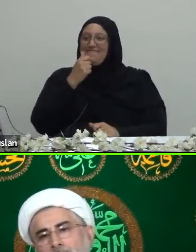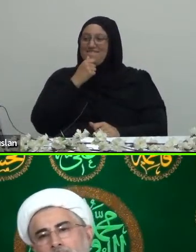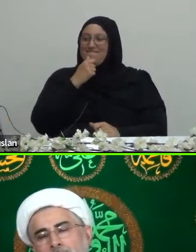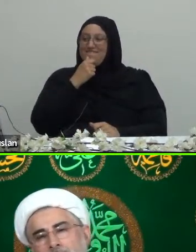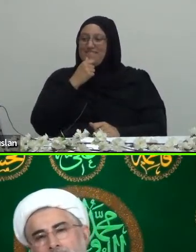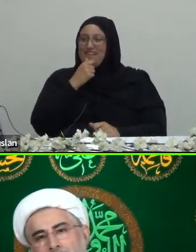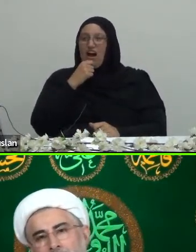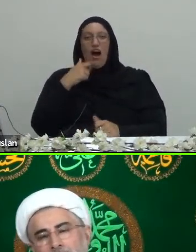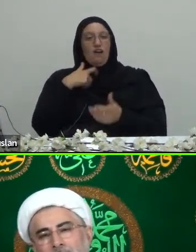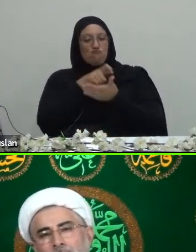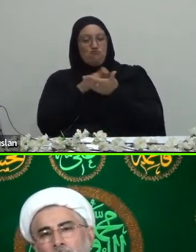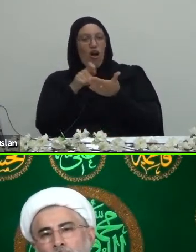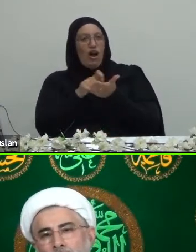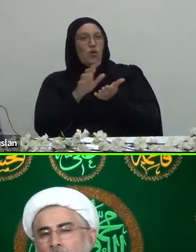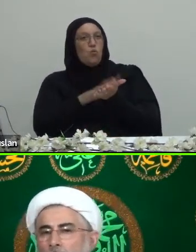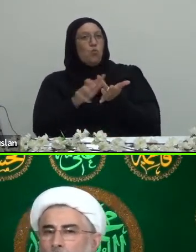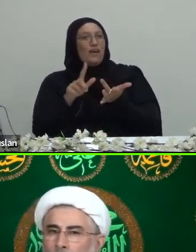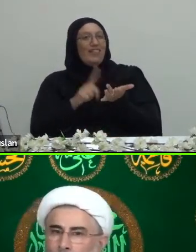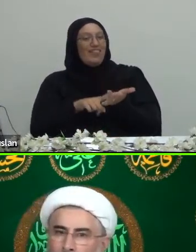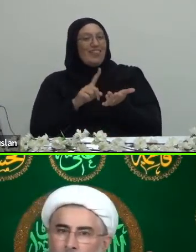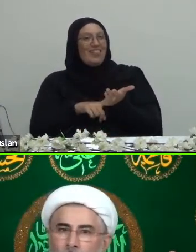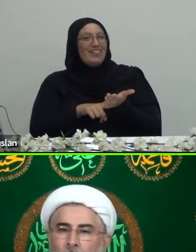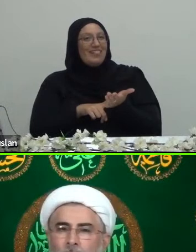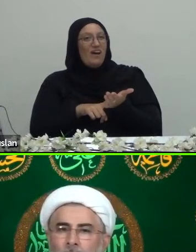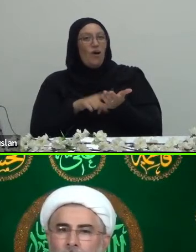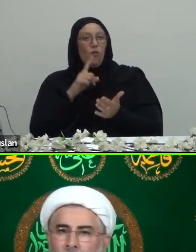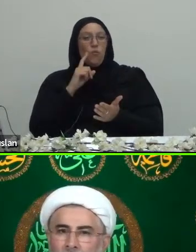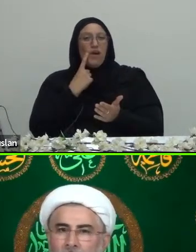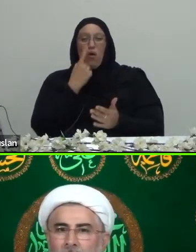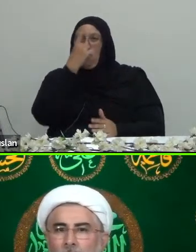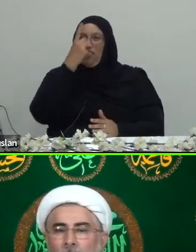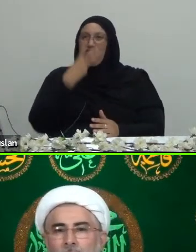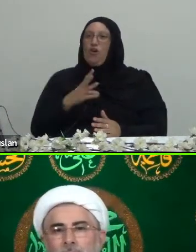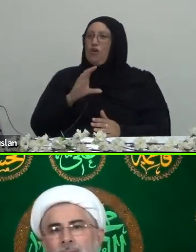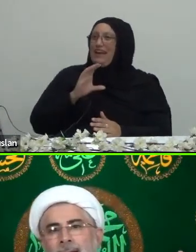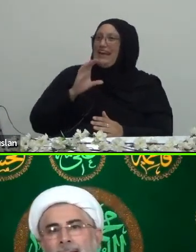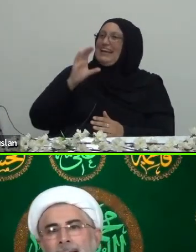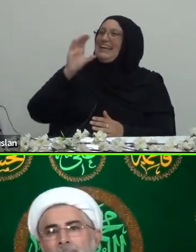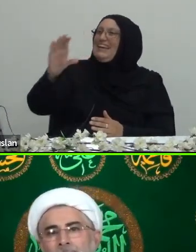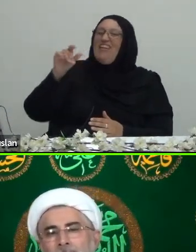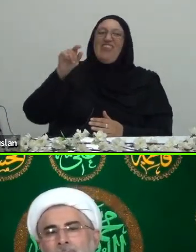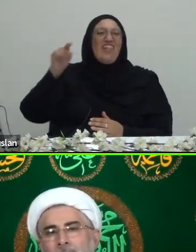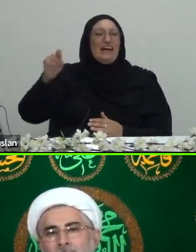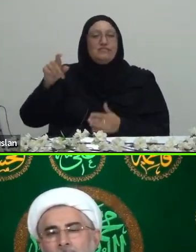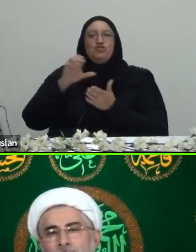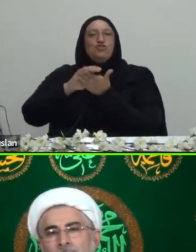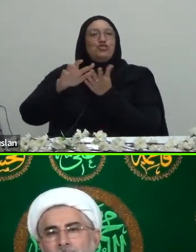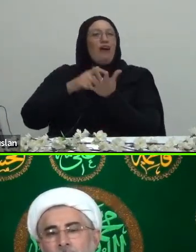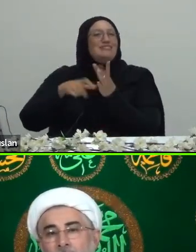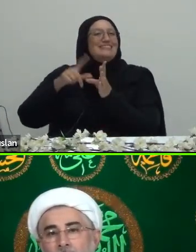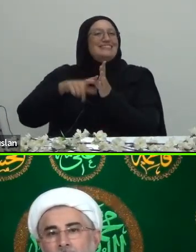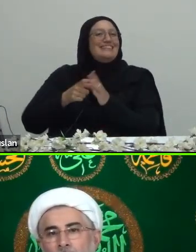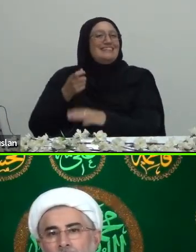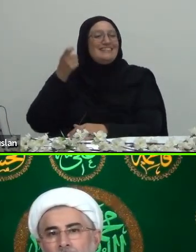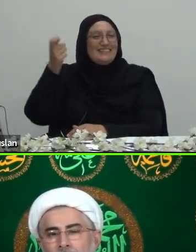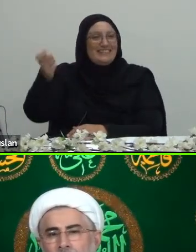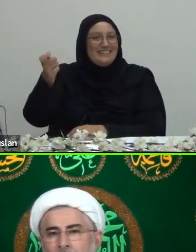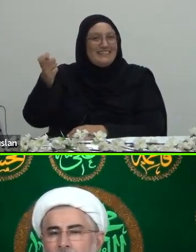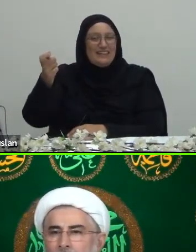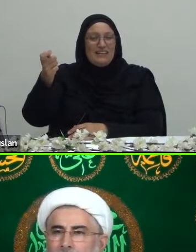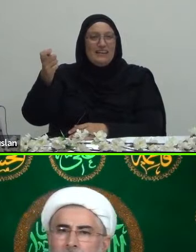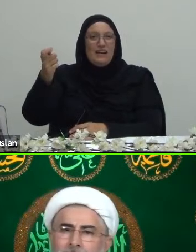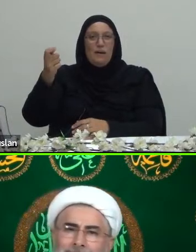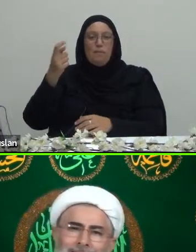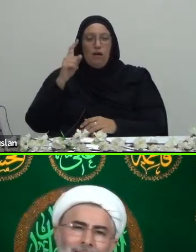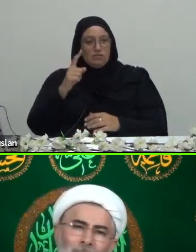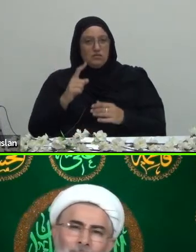1/3 of it to be given to certain cause or to be distributed in certain causes. And the beneficiaries of my inheritance,